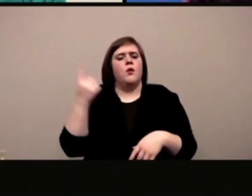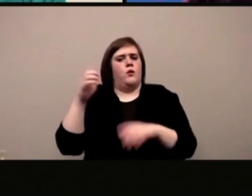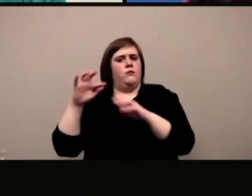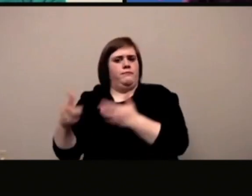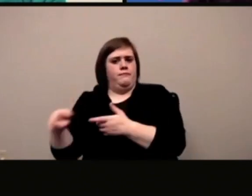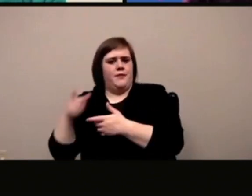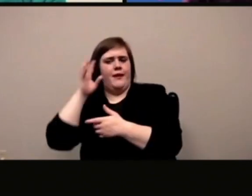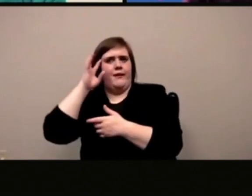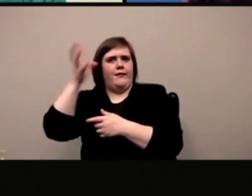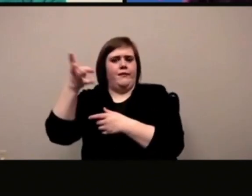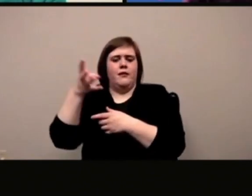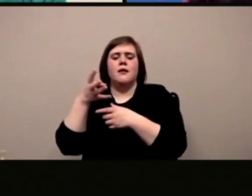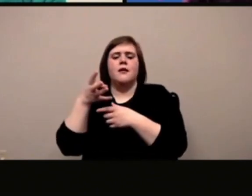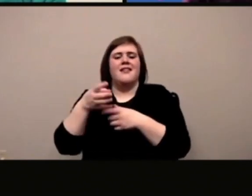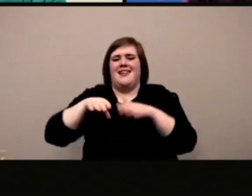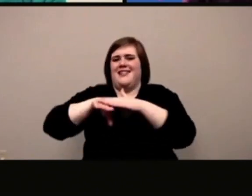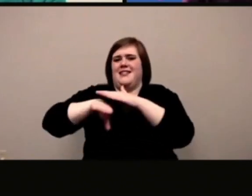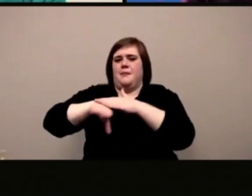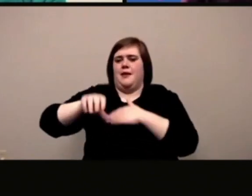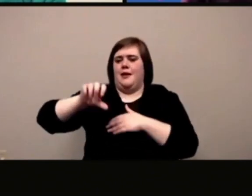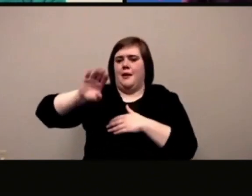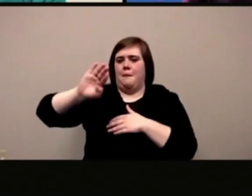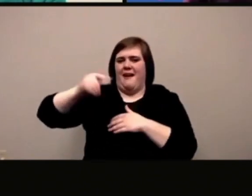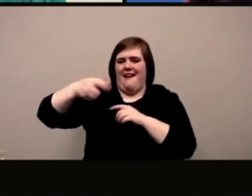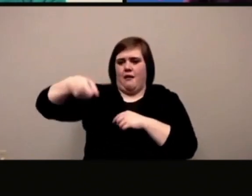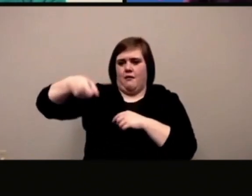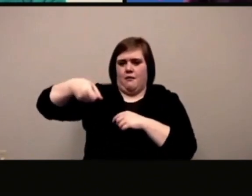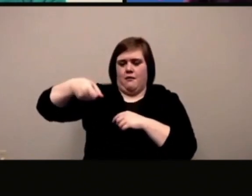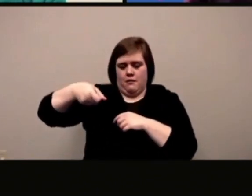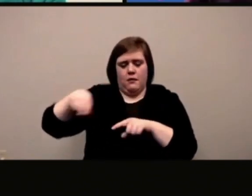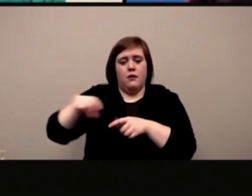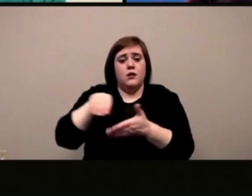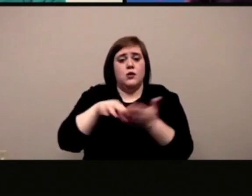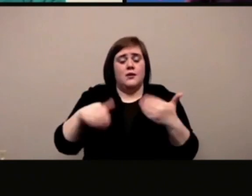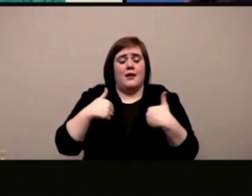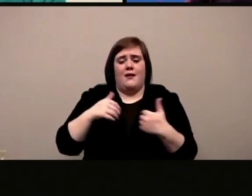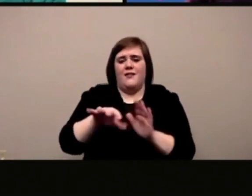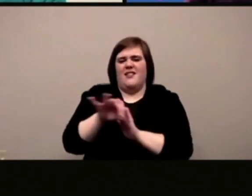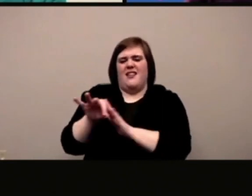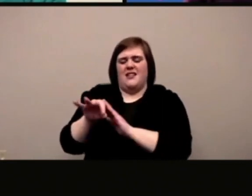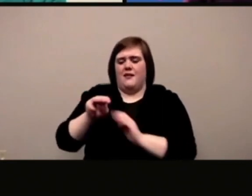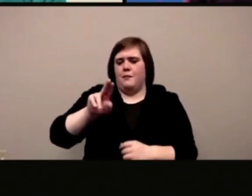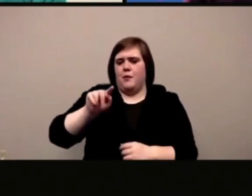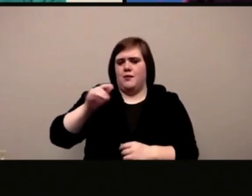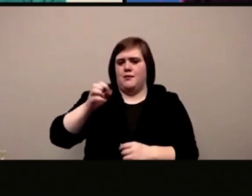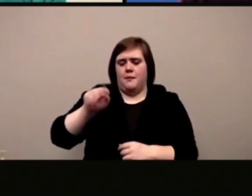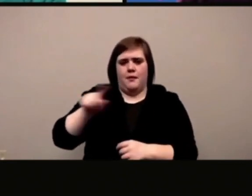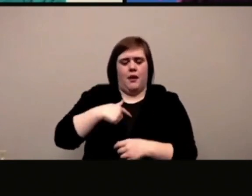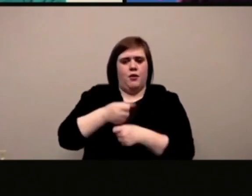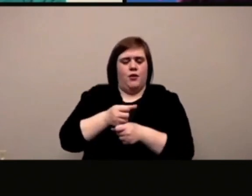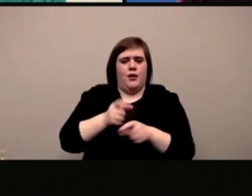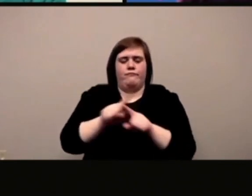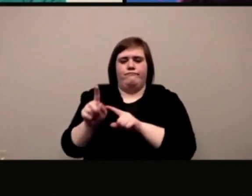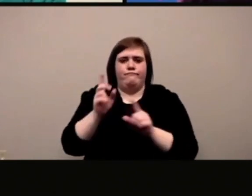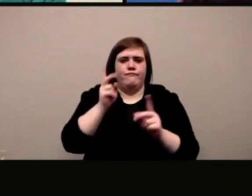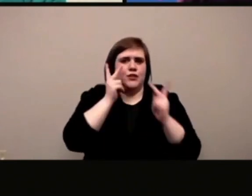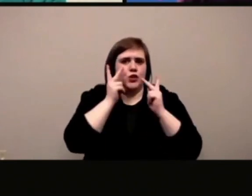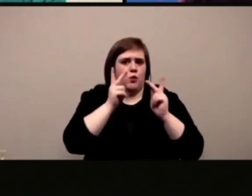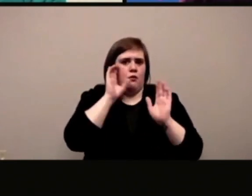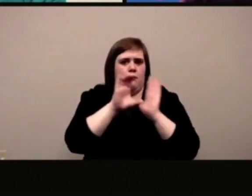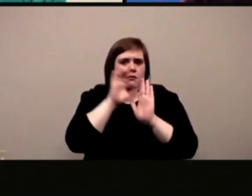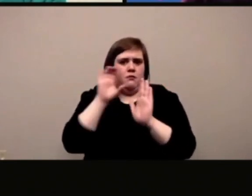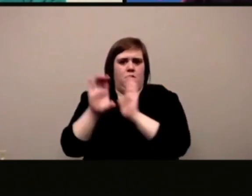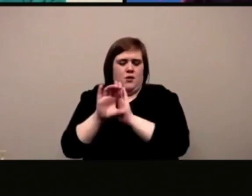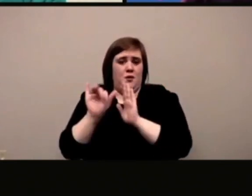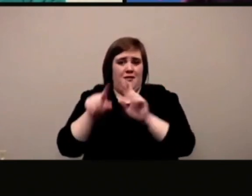accessibility bag for younger students with selective mutism. And so what they did was create visual icons on a cardboard box with a